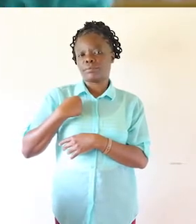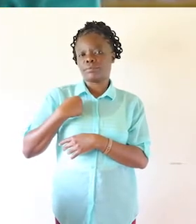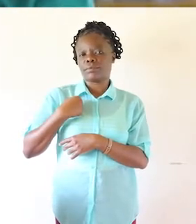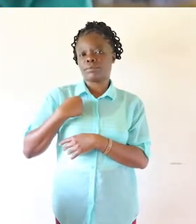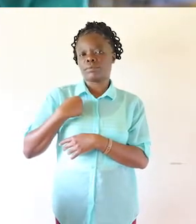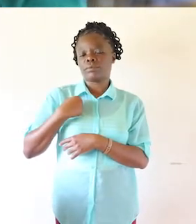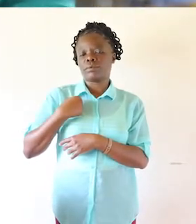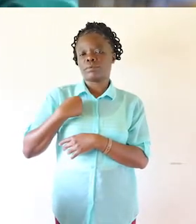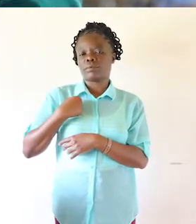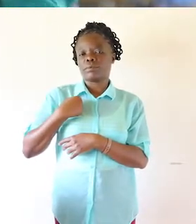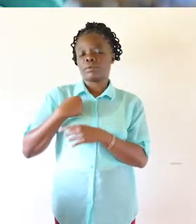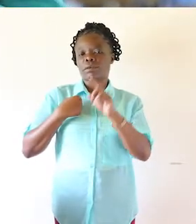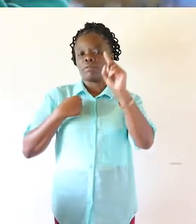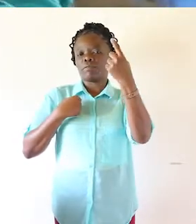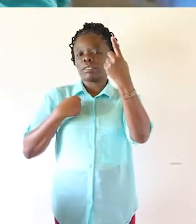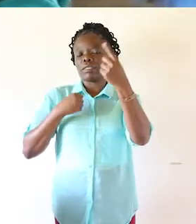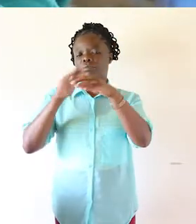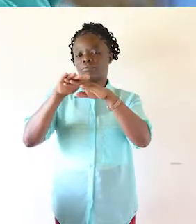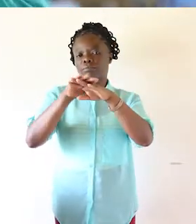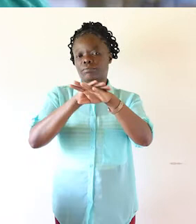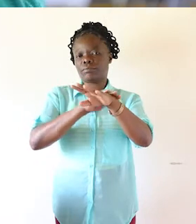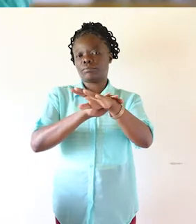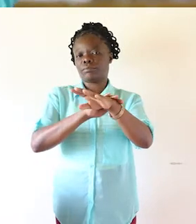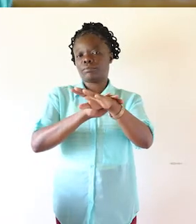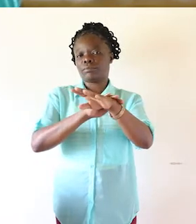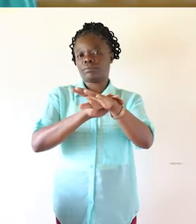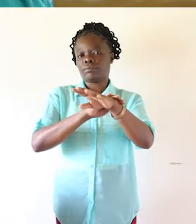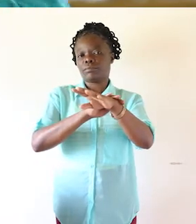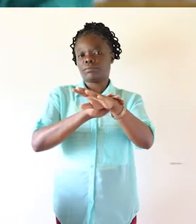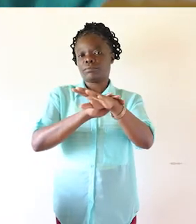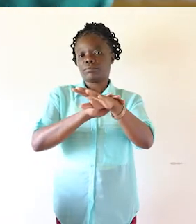This is the bag. First, fill it.